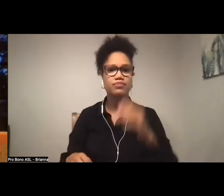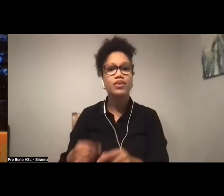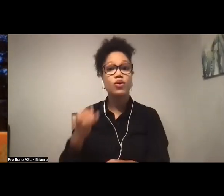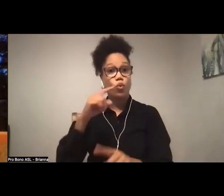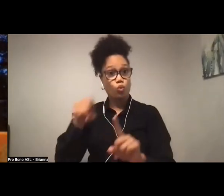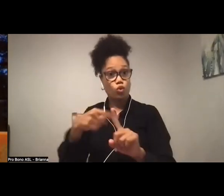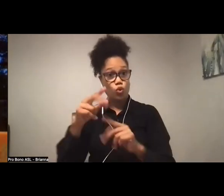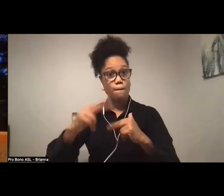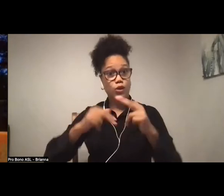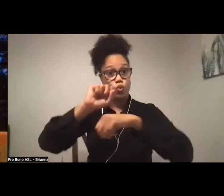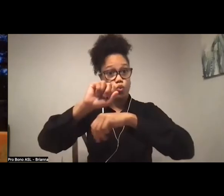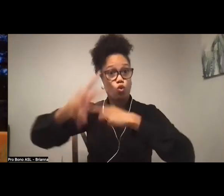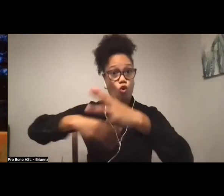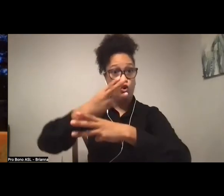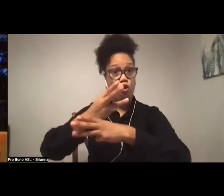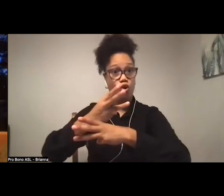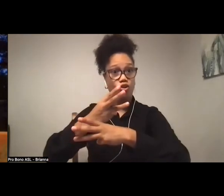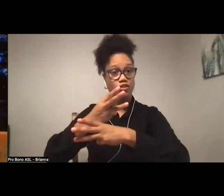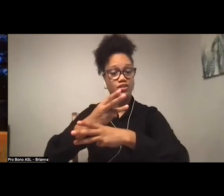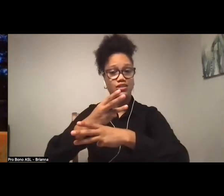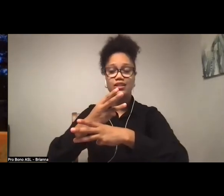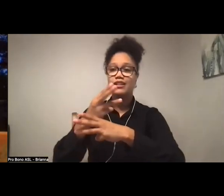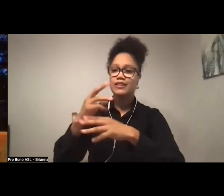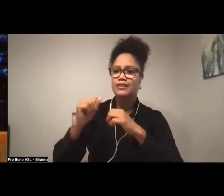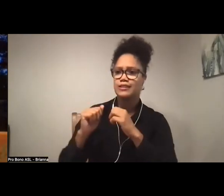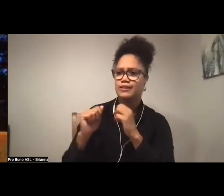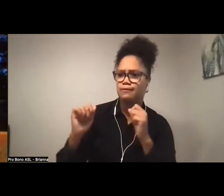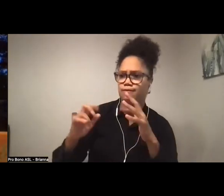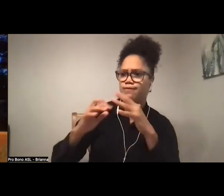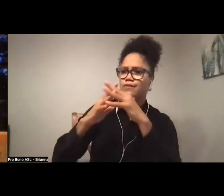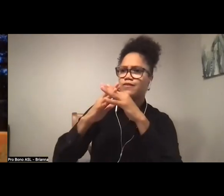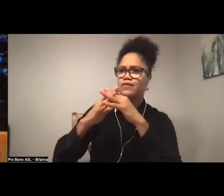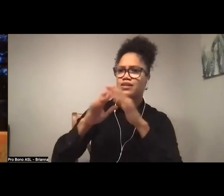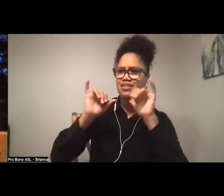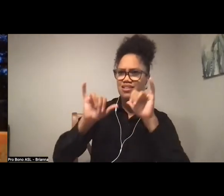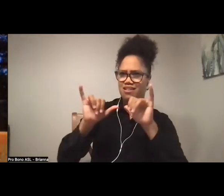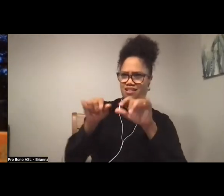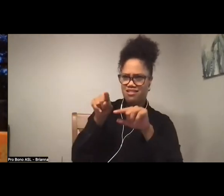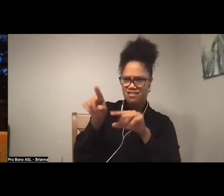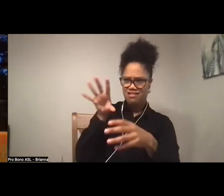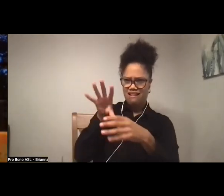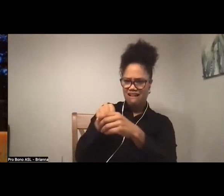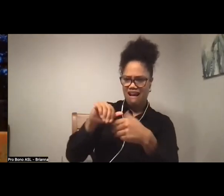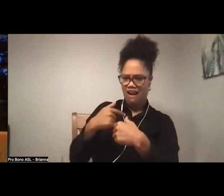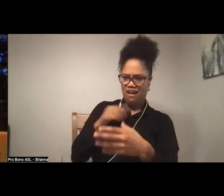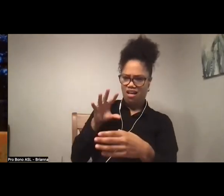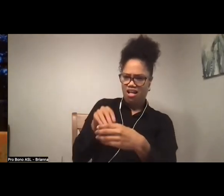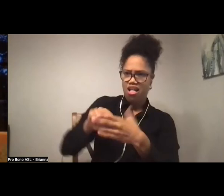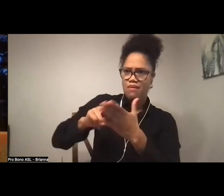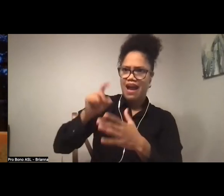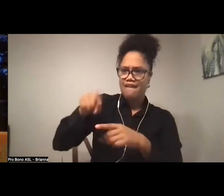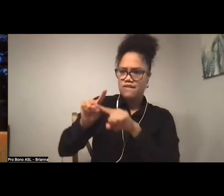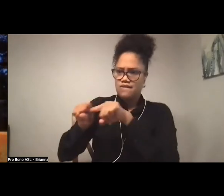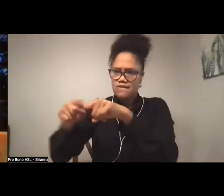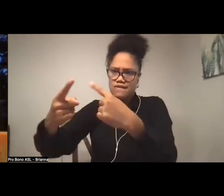that's recognizing interdependence, the interdependence of us all. And I think that's how I